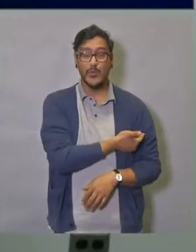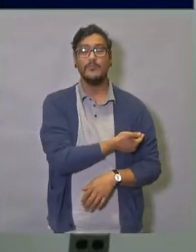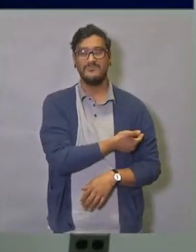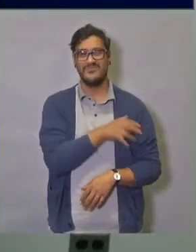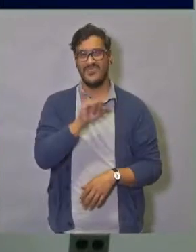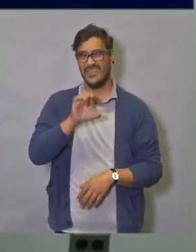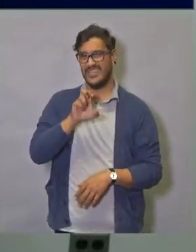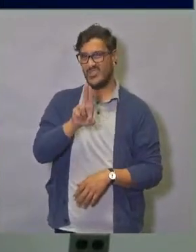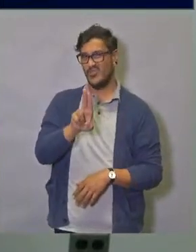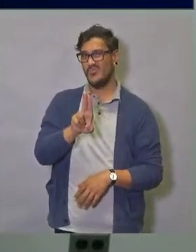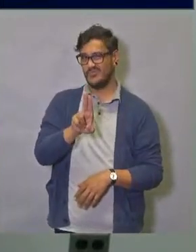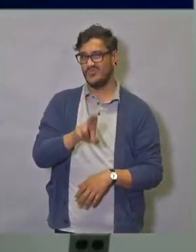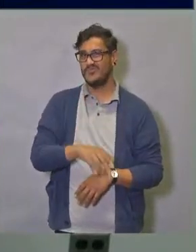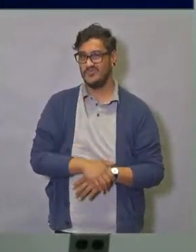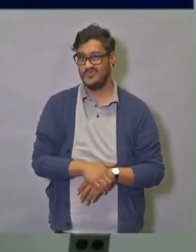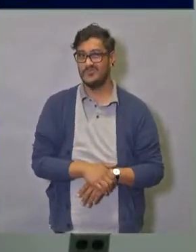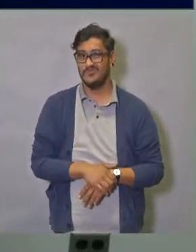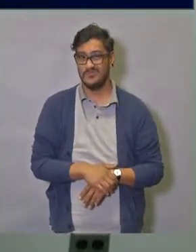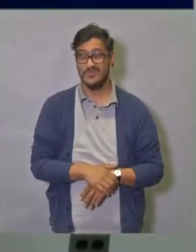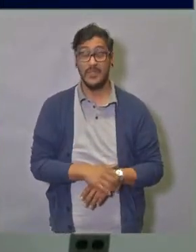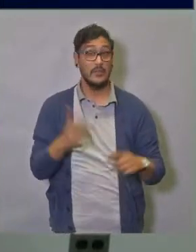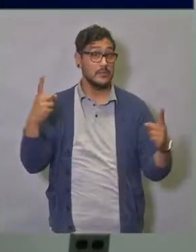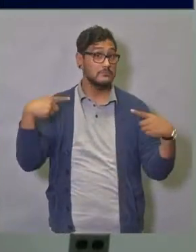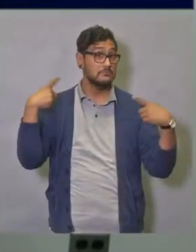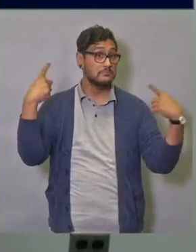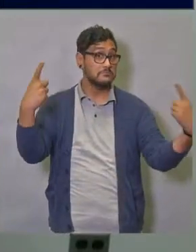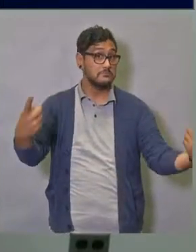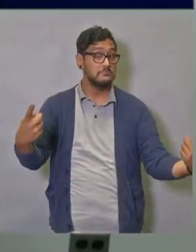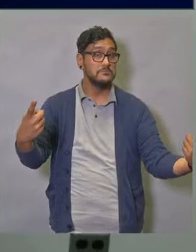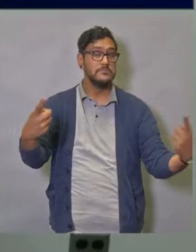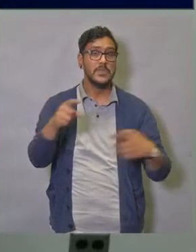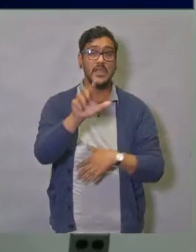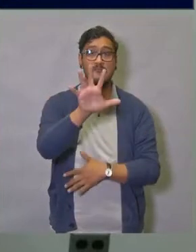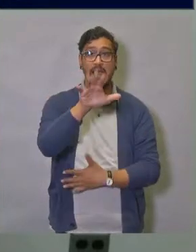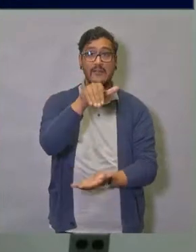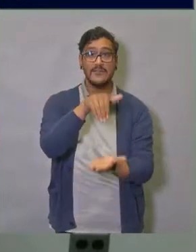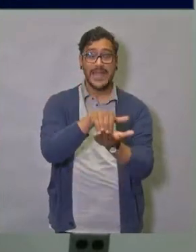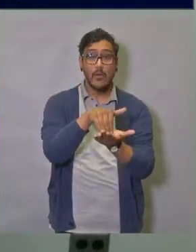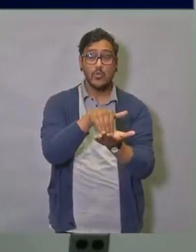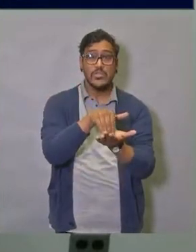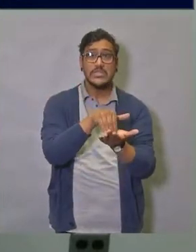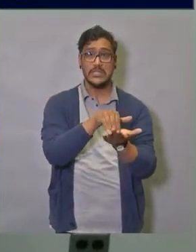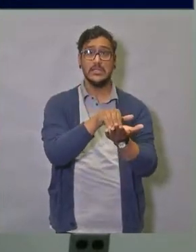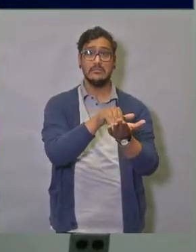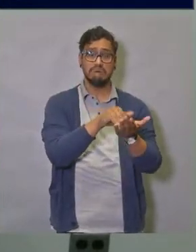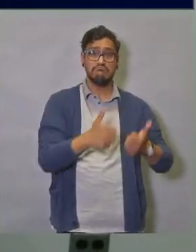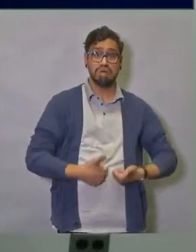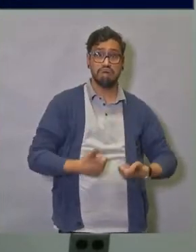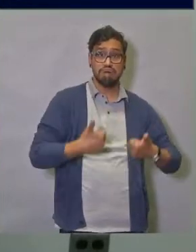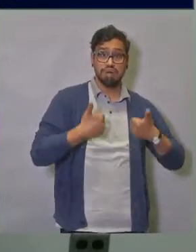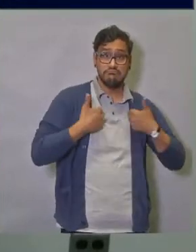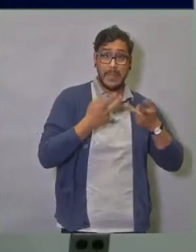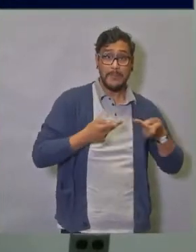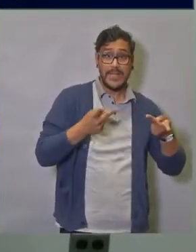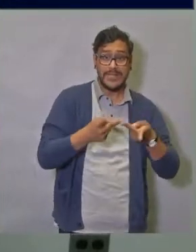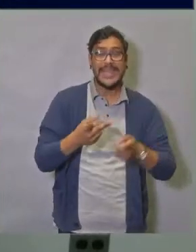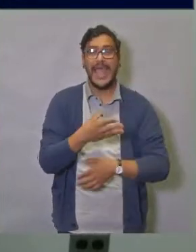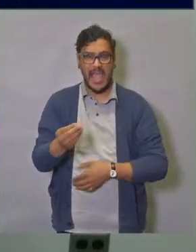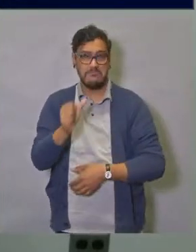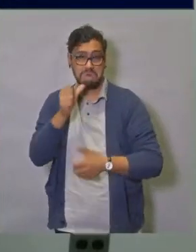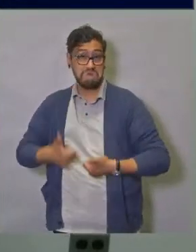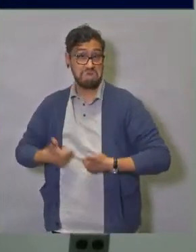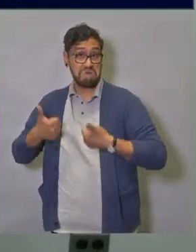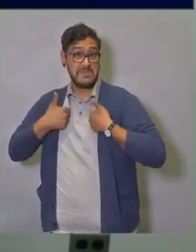ICU. We've investigated now a total of almost 5,000 residential congregate settings and non-residential